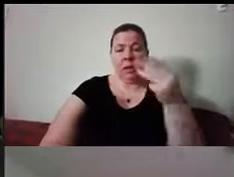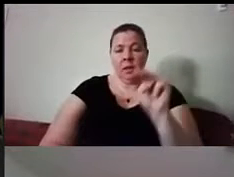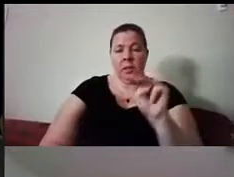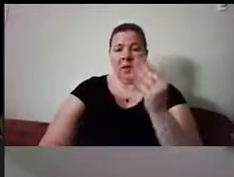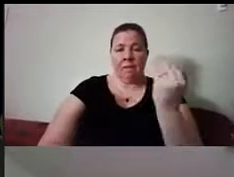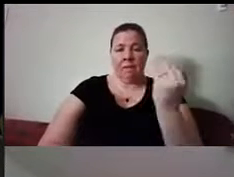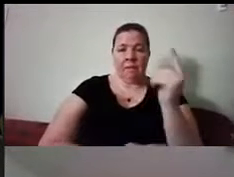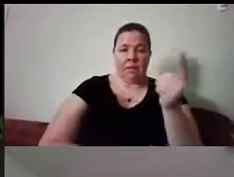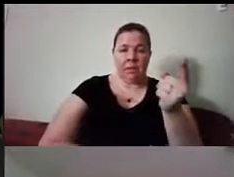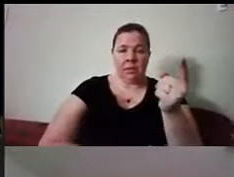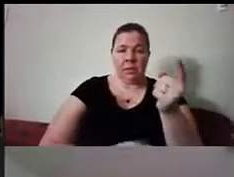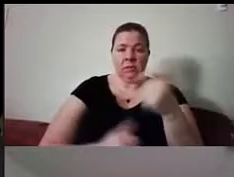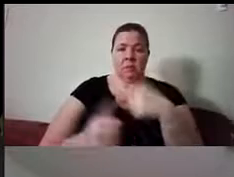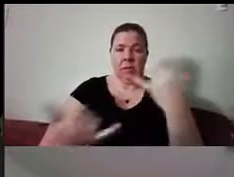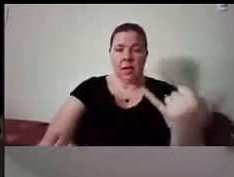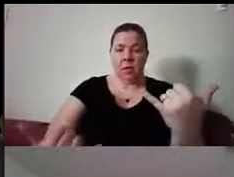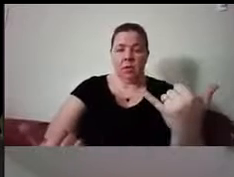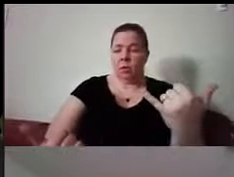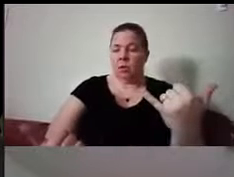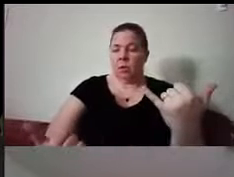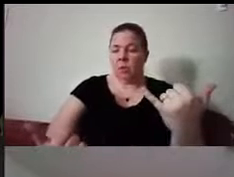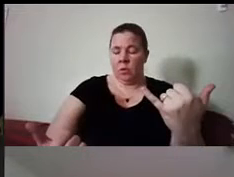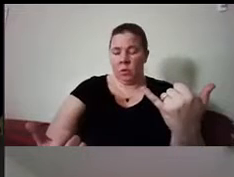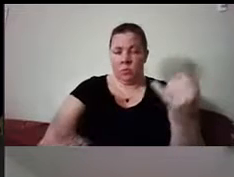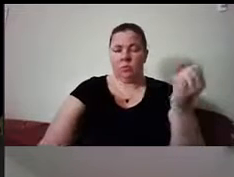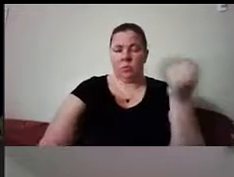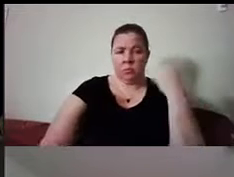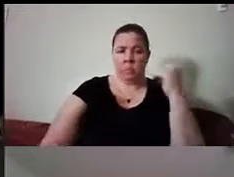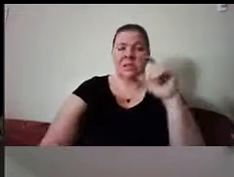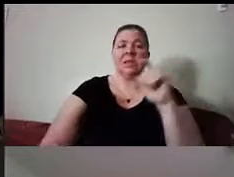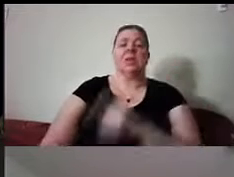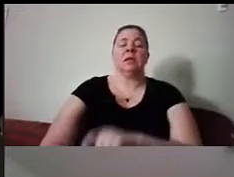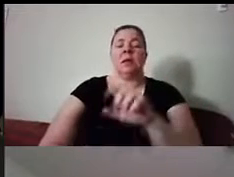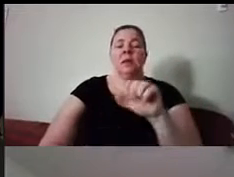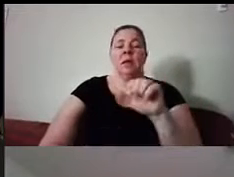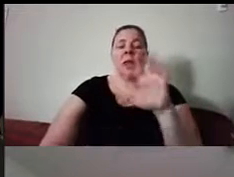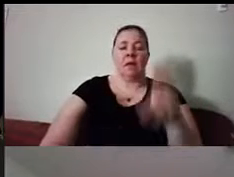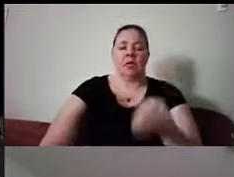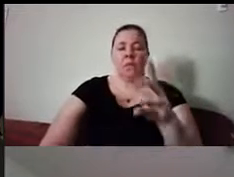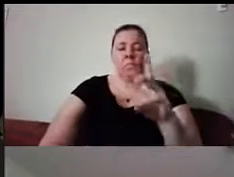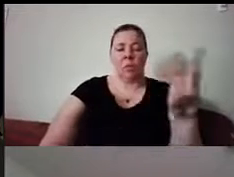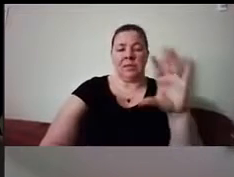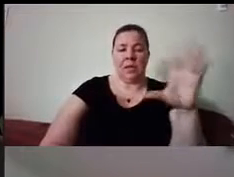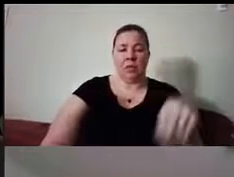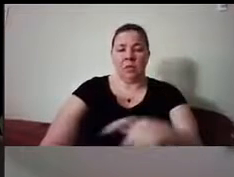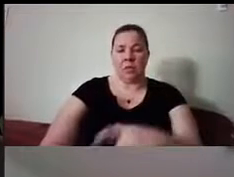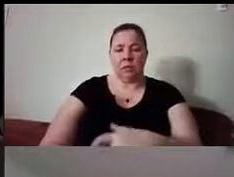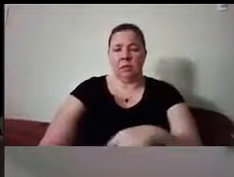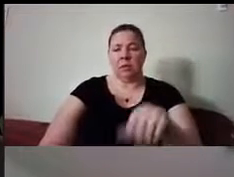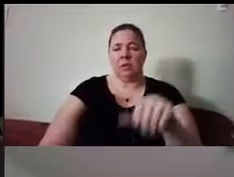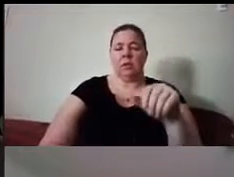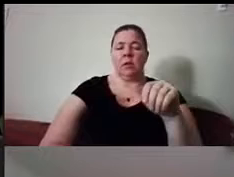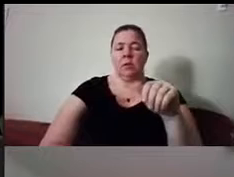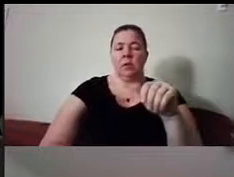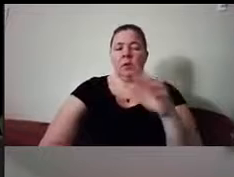time. Yes, 10 p.m. West African time. Okay. 10 p.m. Yes,